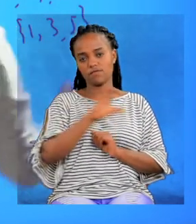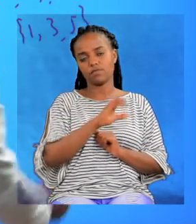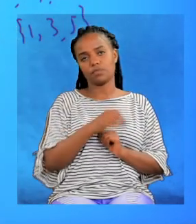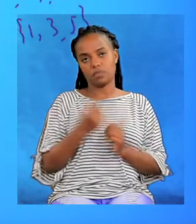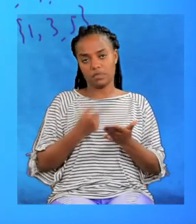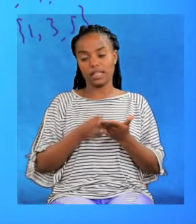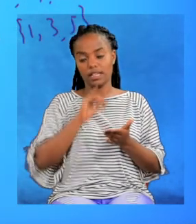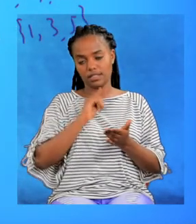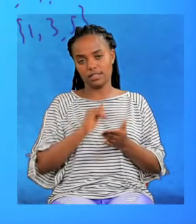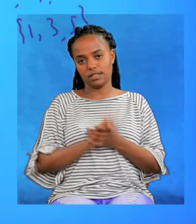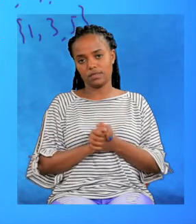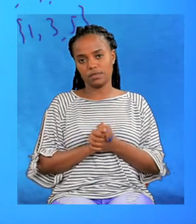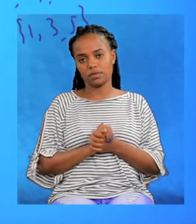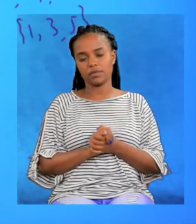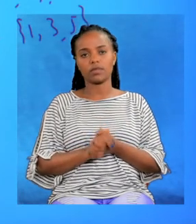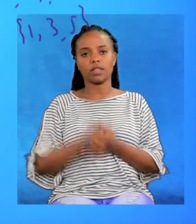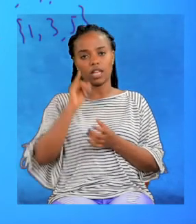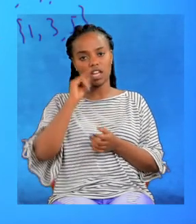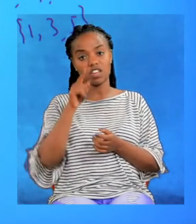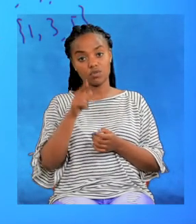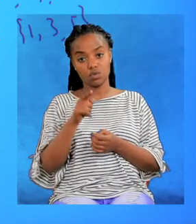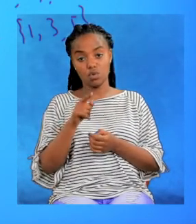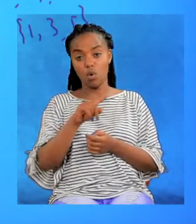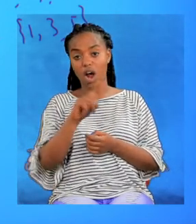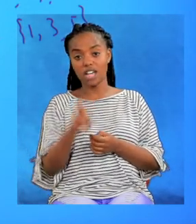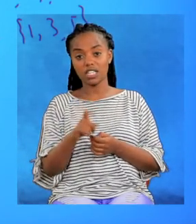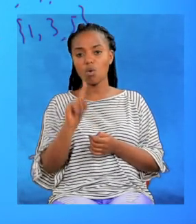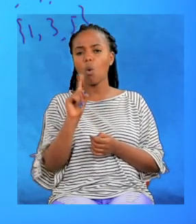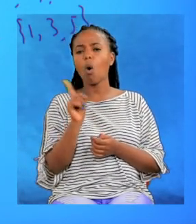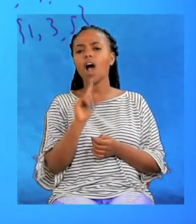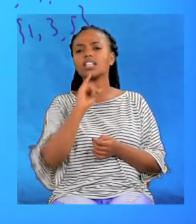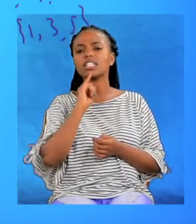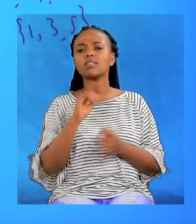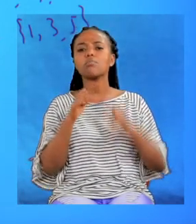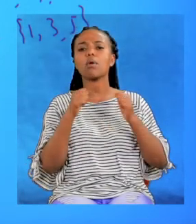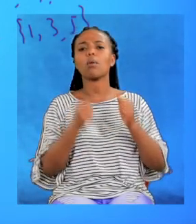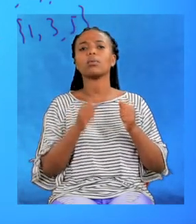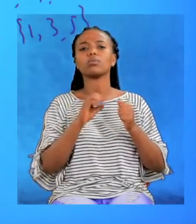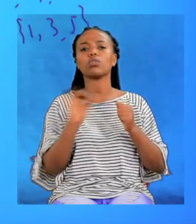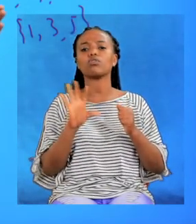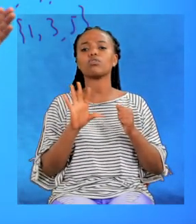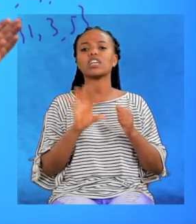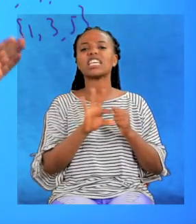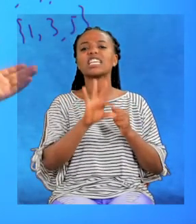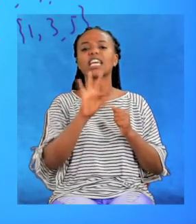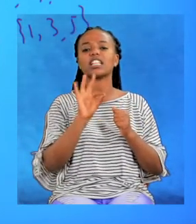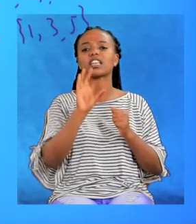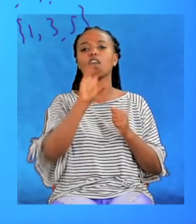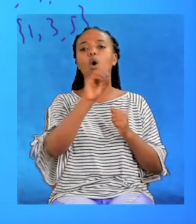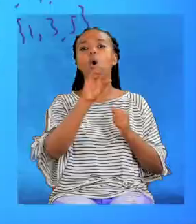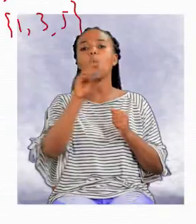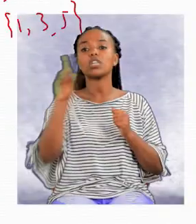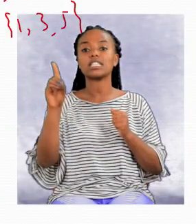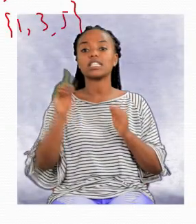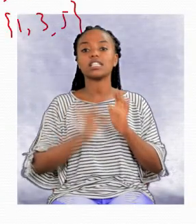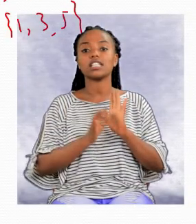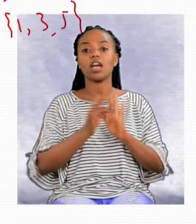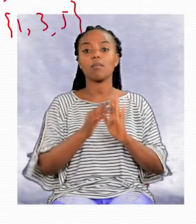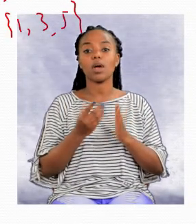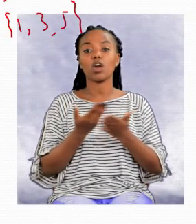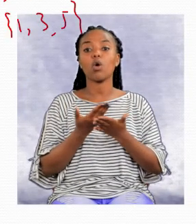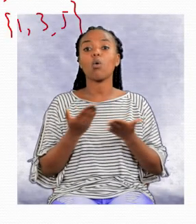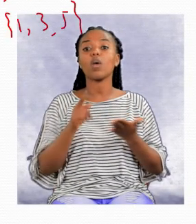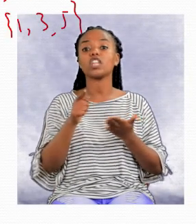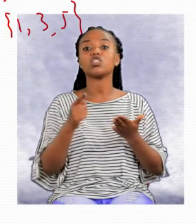1, 3, 5. This is it. If we are asked, what is the probability of getting odd number when you roll a